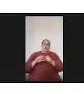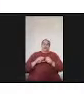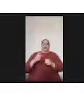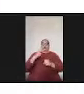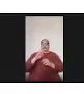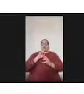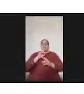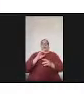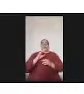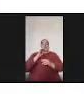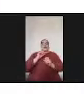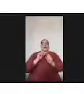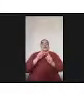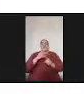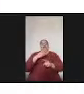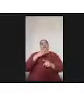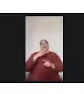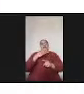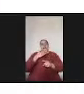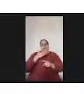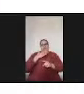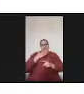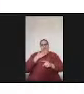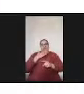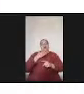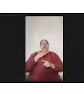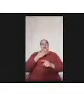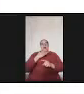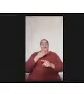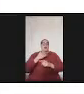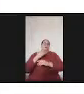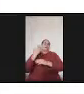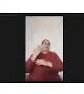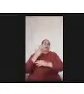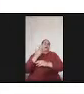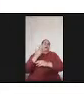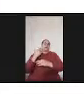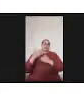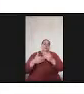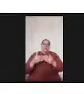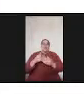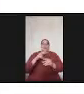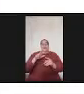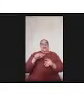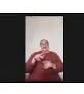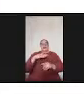on the 11th of December. And then the presentation, 18th of December.